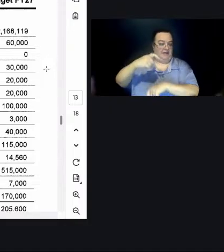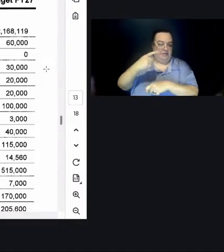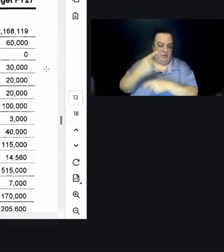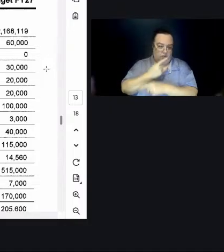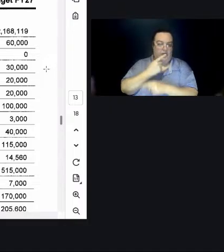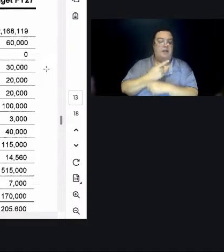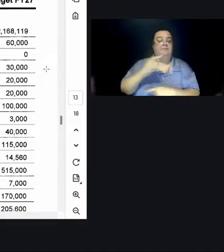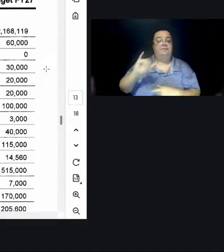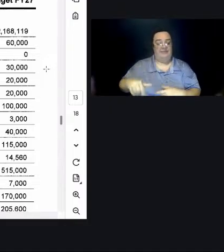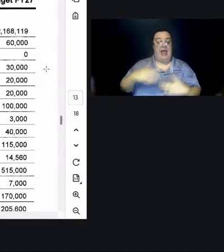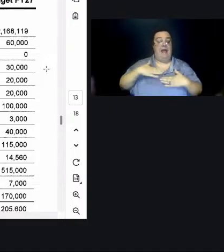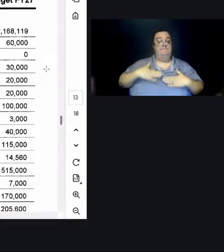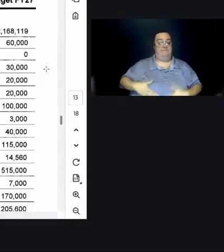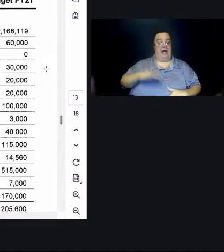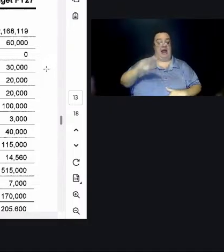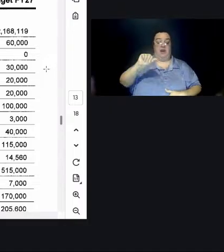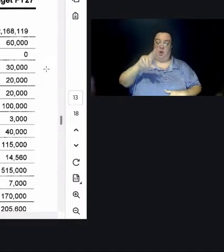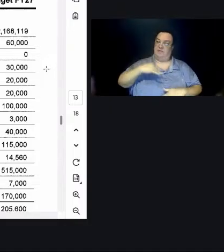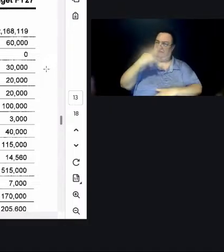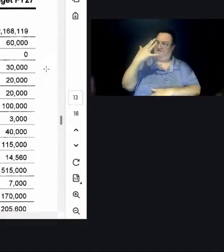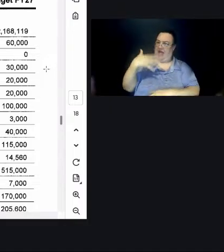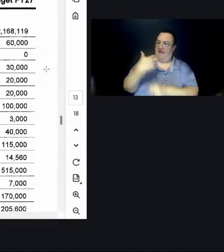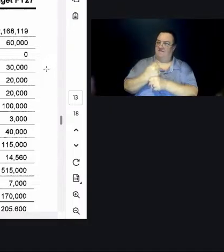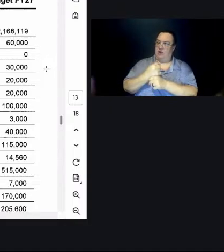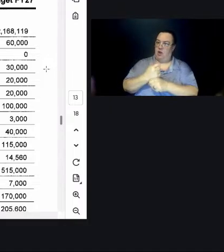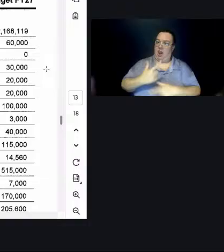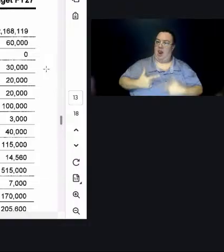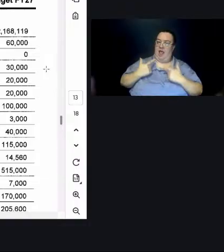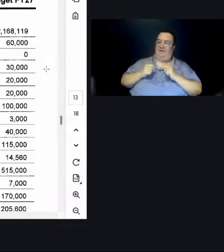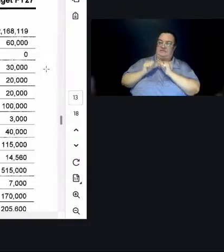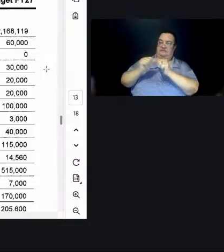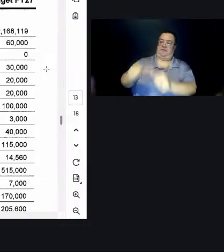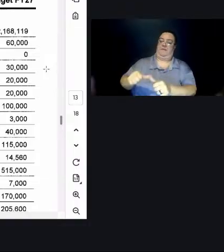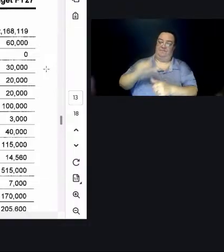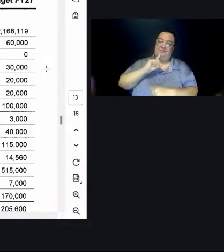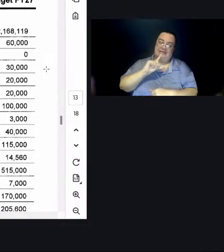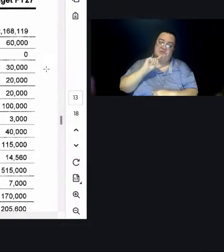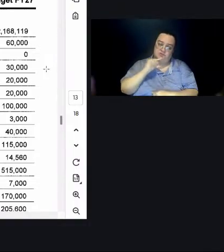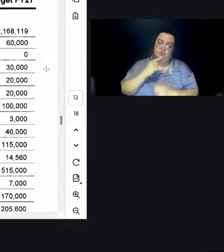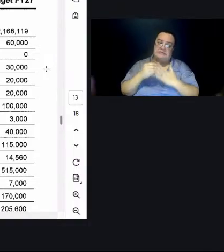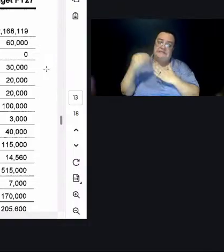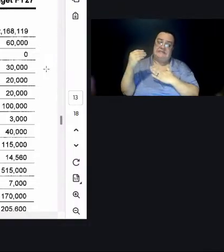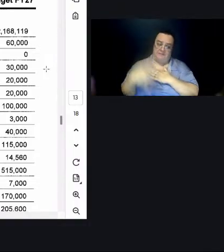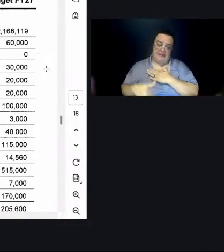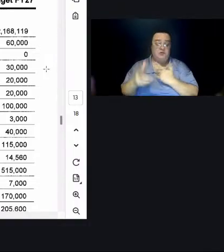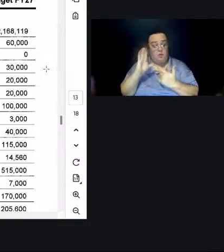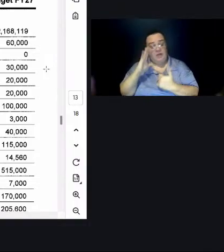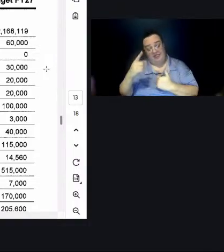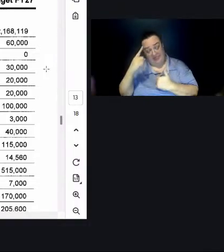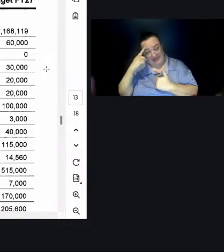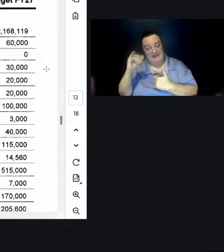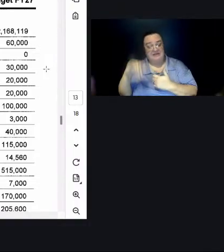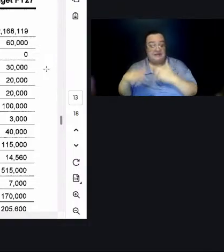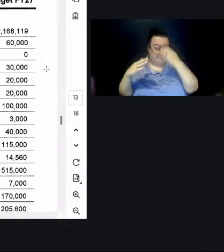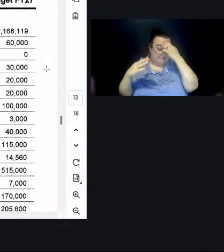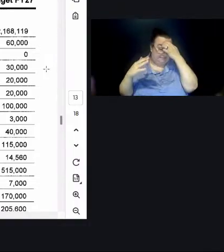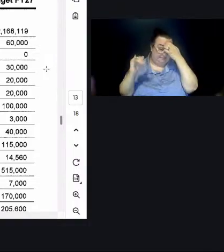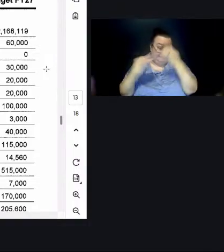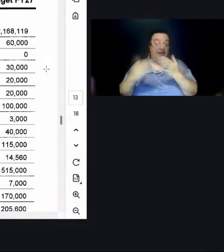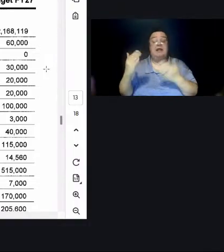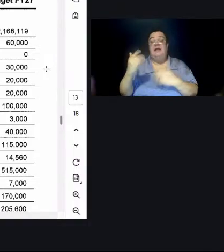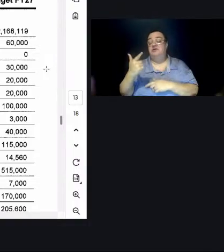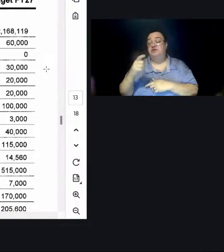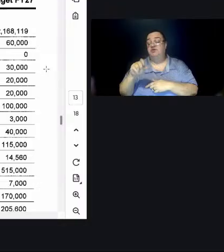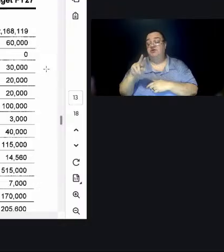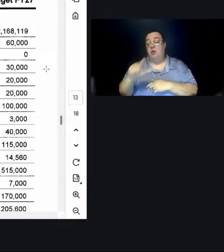expectancy, and it's extremely expensive. One would think that that would not be something that the General Assembly would have to pass a bill on, but because of